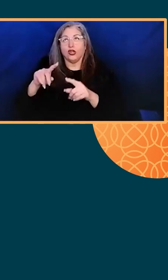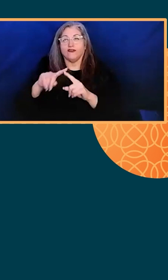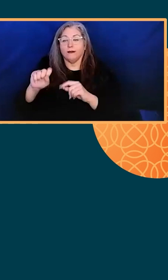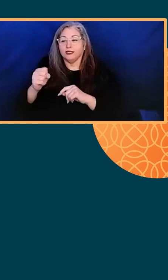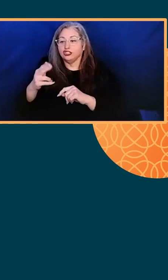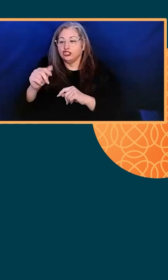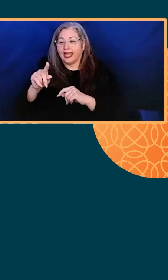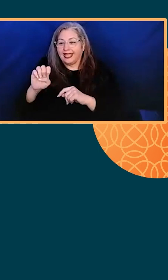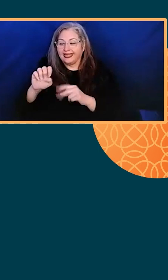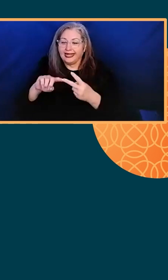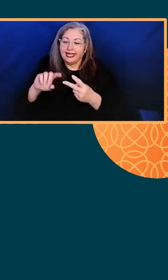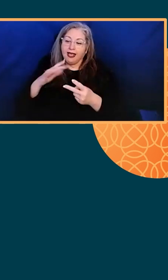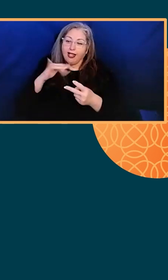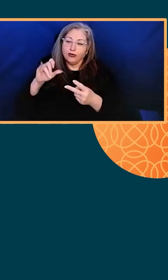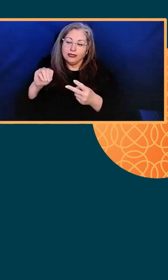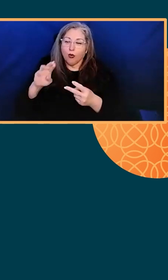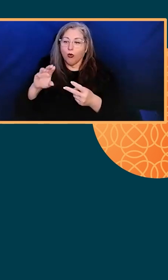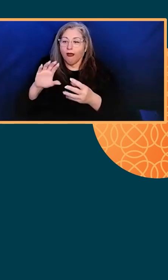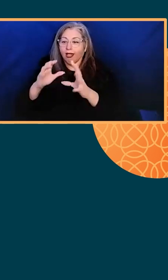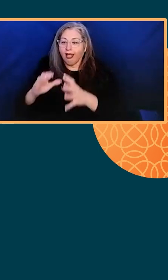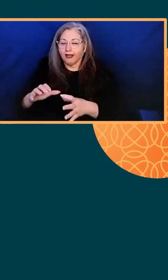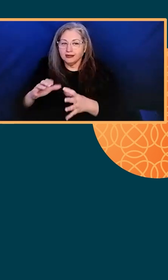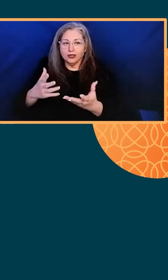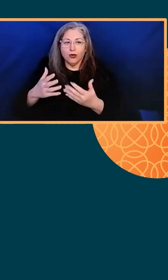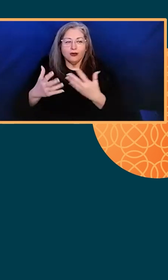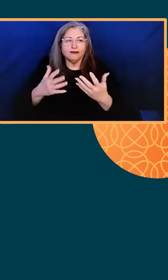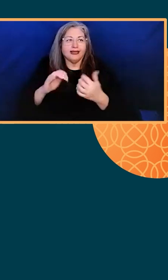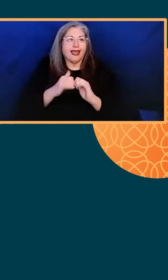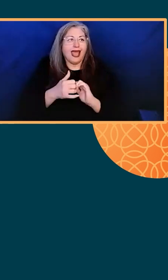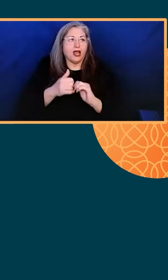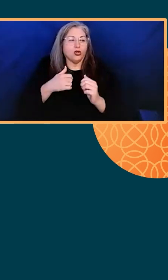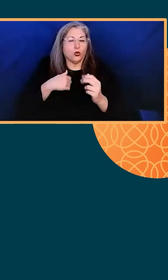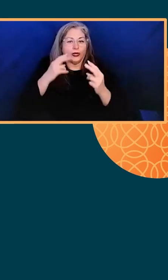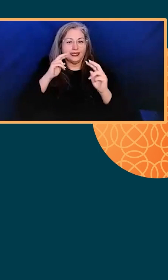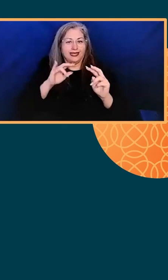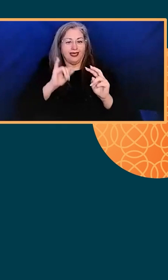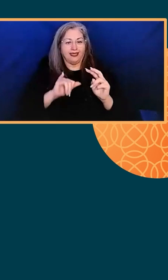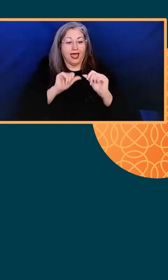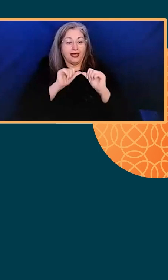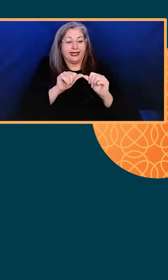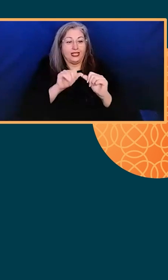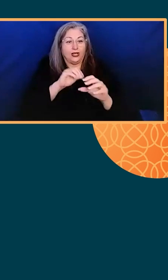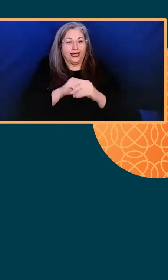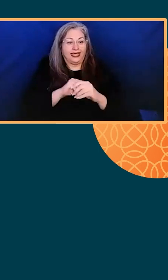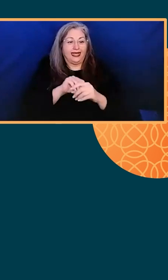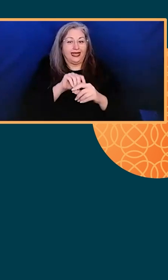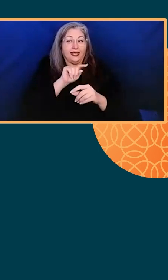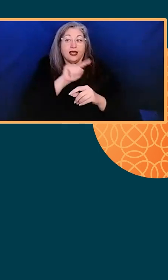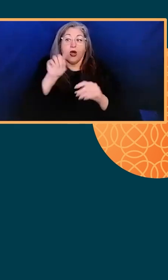or colorism or class, how do we then see that perpetuated within